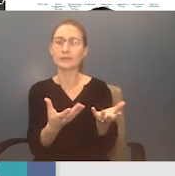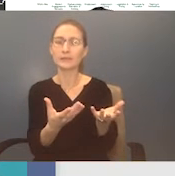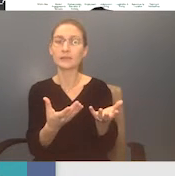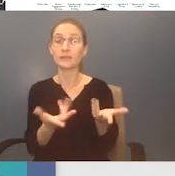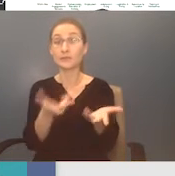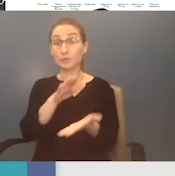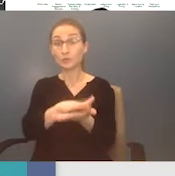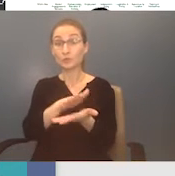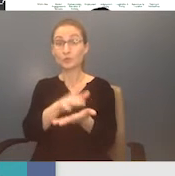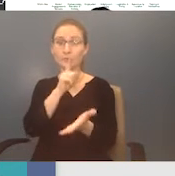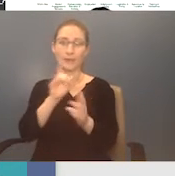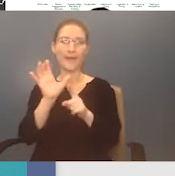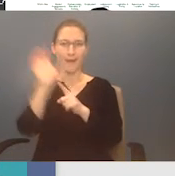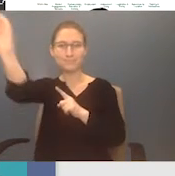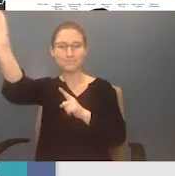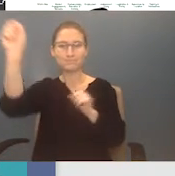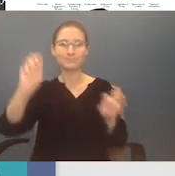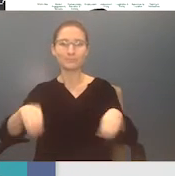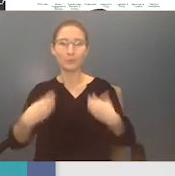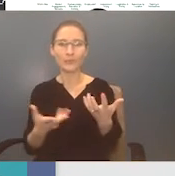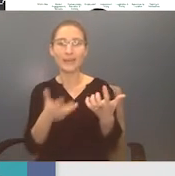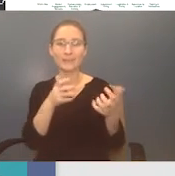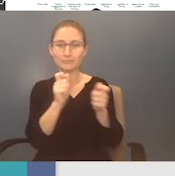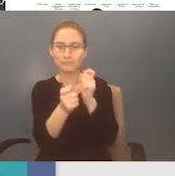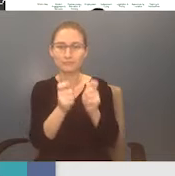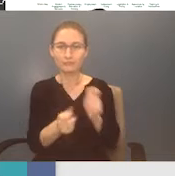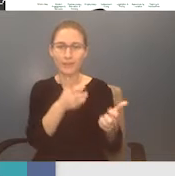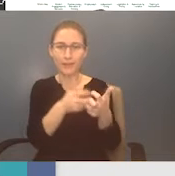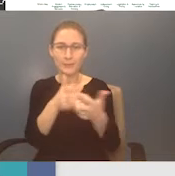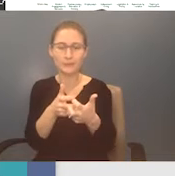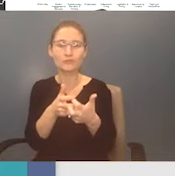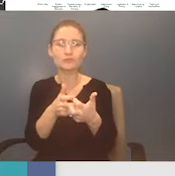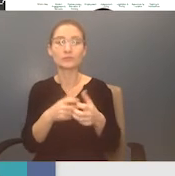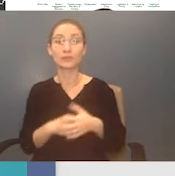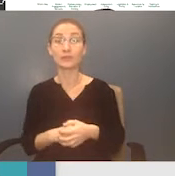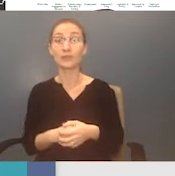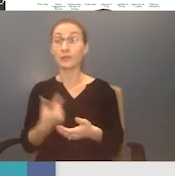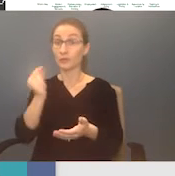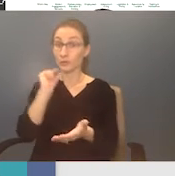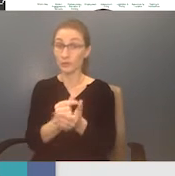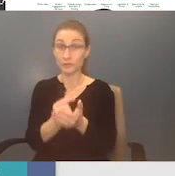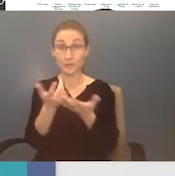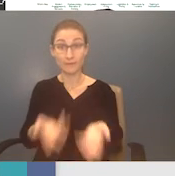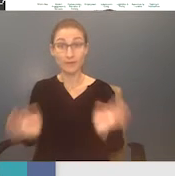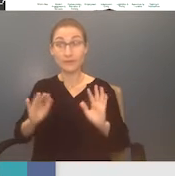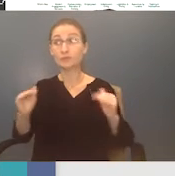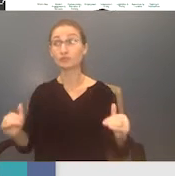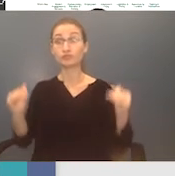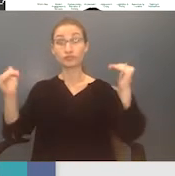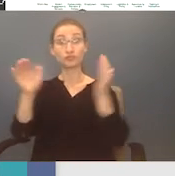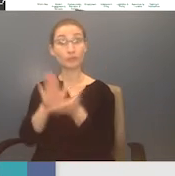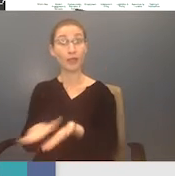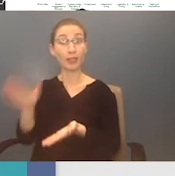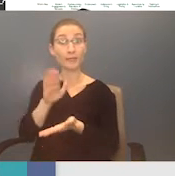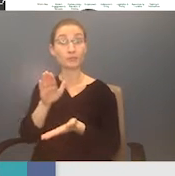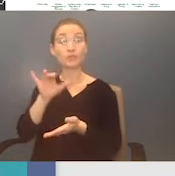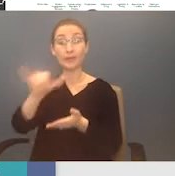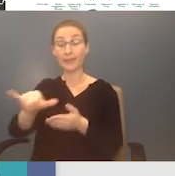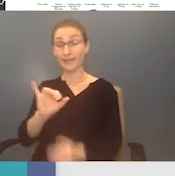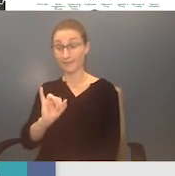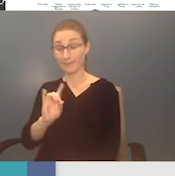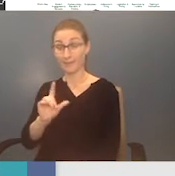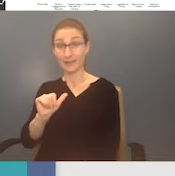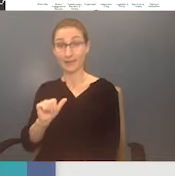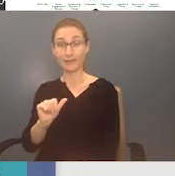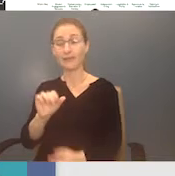And schools do a pretty great job of providing those. But once a student has graduated, those supports through